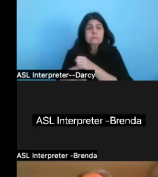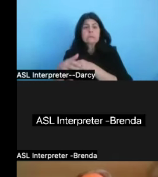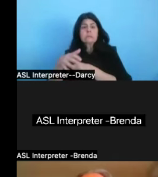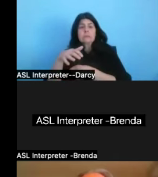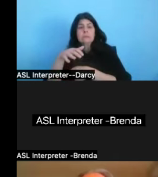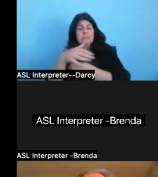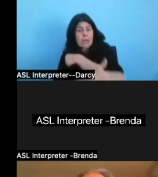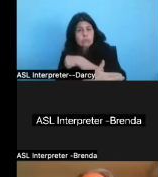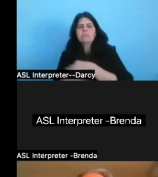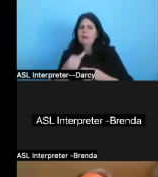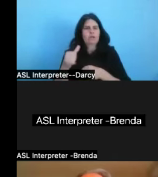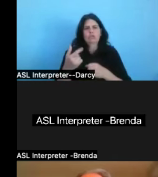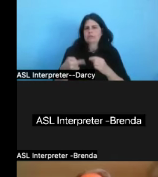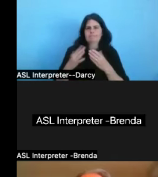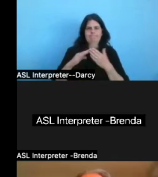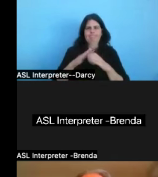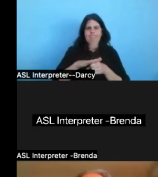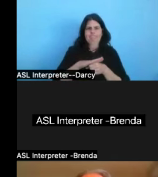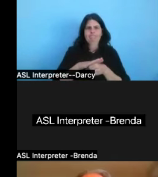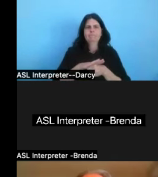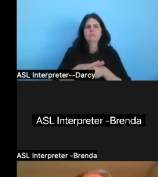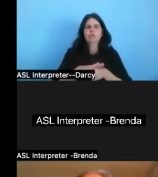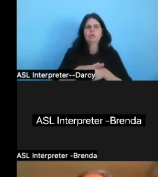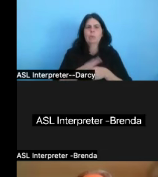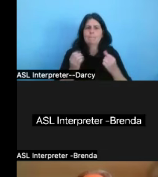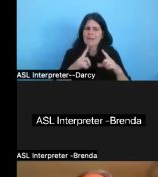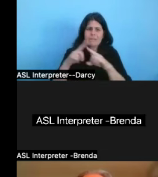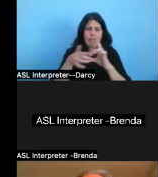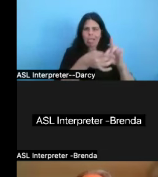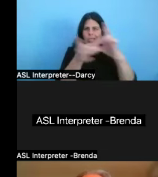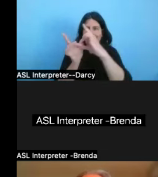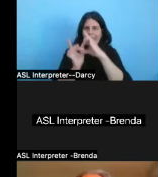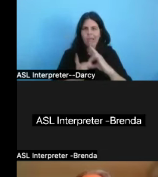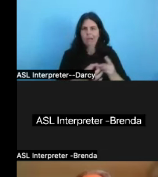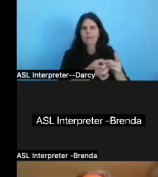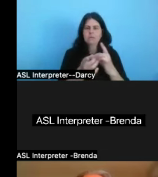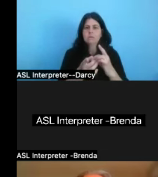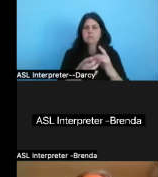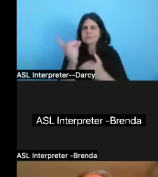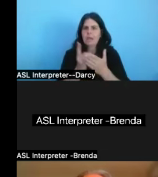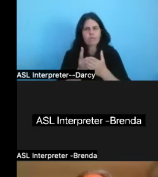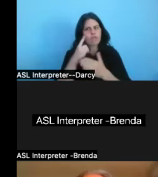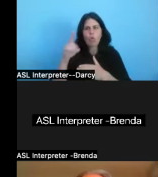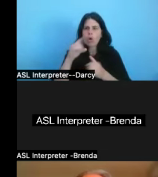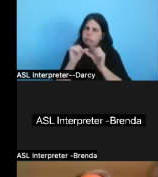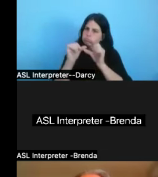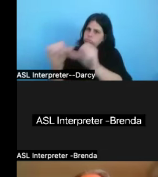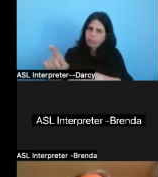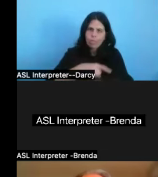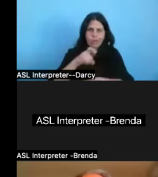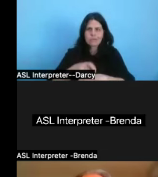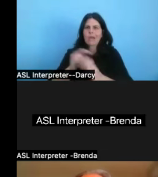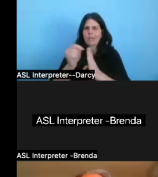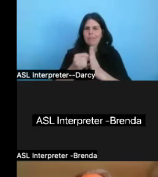of numerous interlinked specialized components that are designed and built over long time frames, at this point